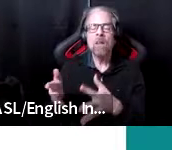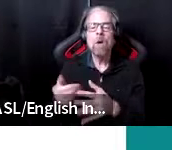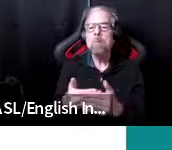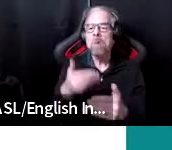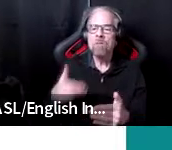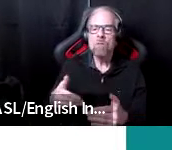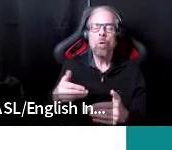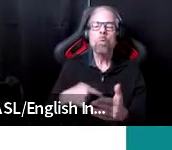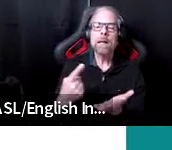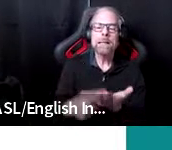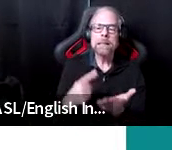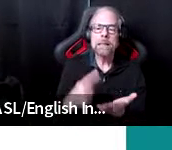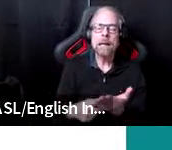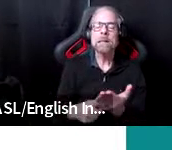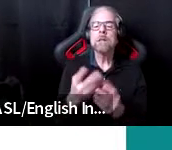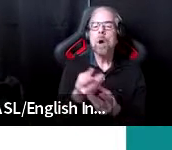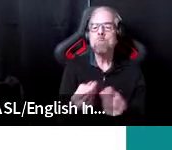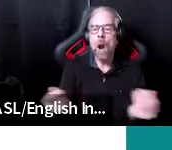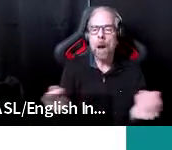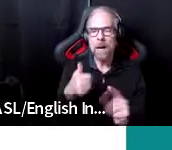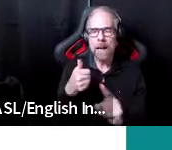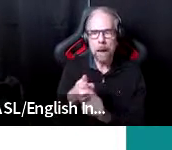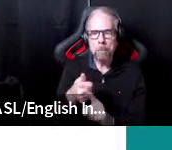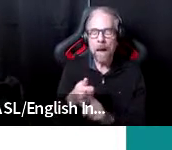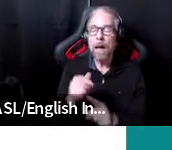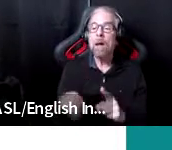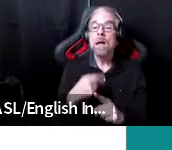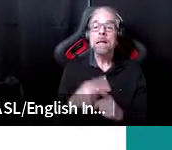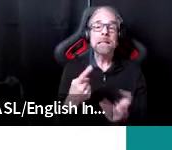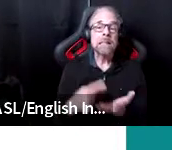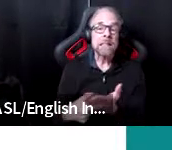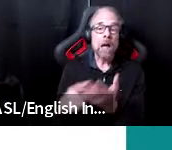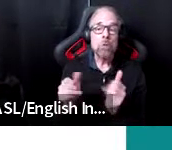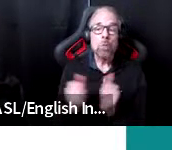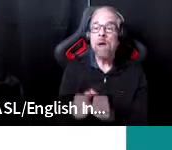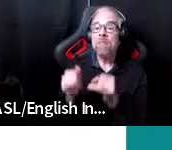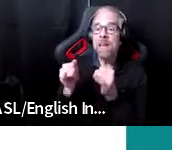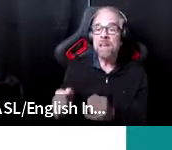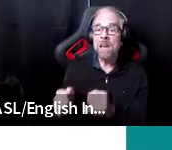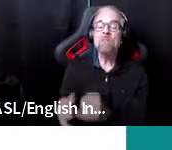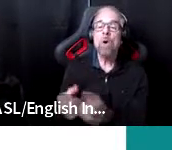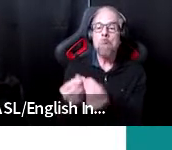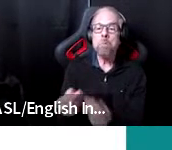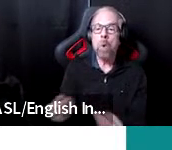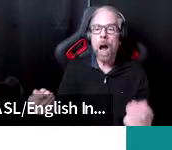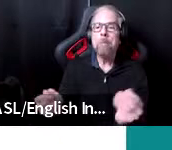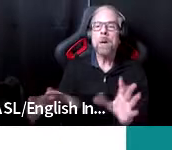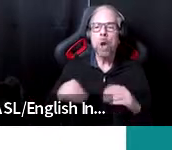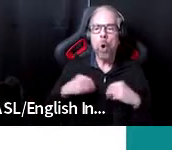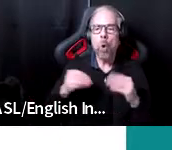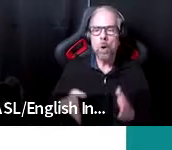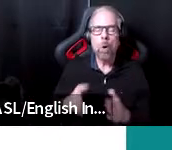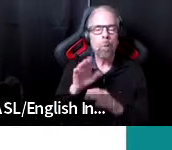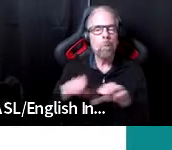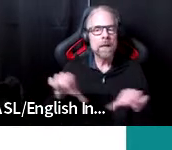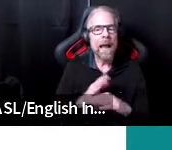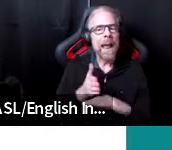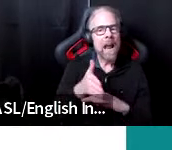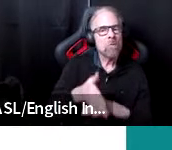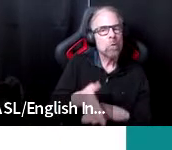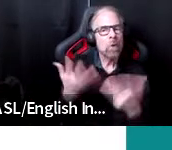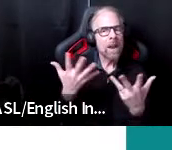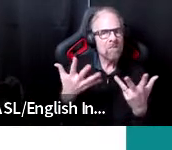property impacts take place. Discussions with individually impacted property owners will begin after we complete the environmental